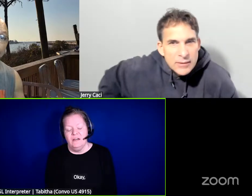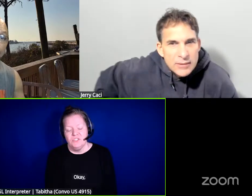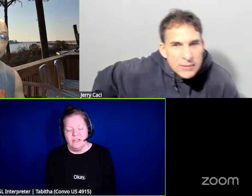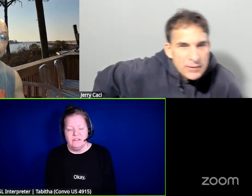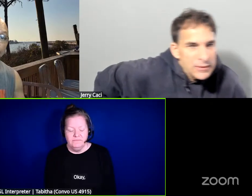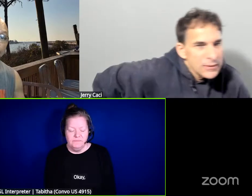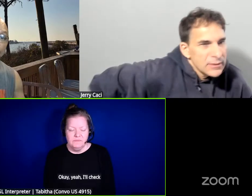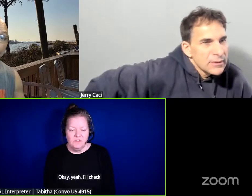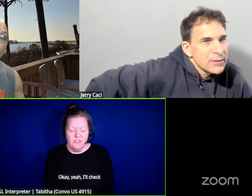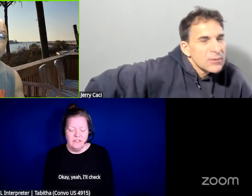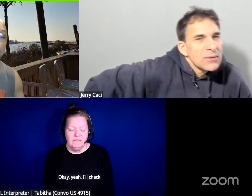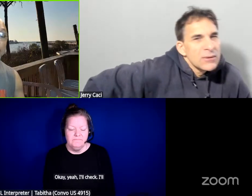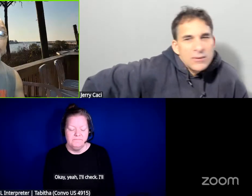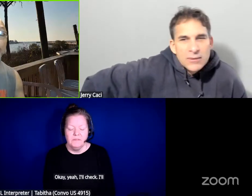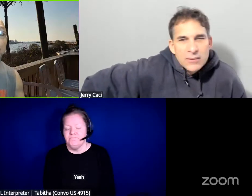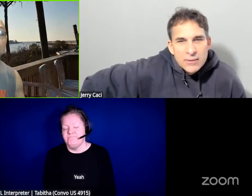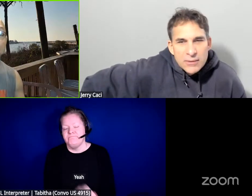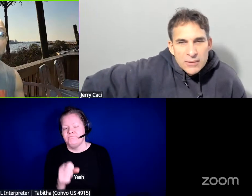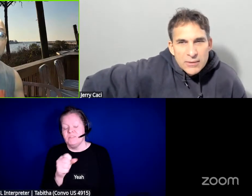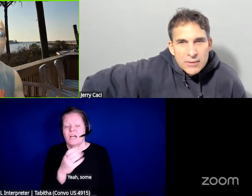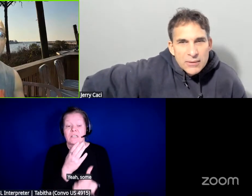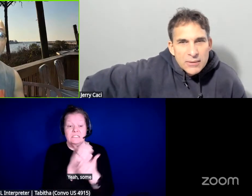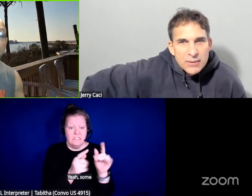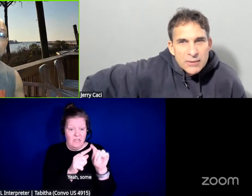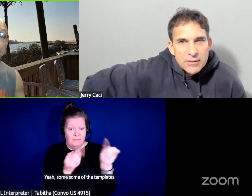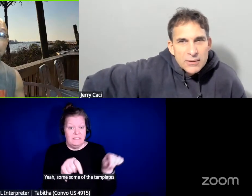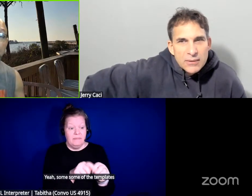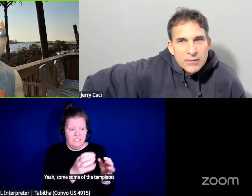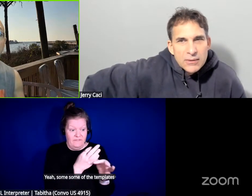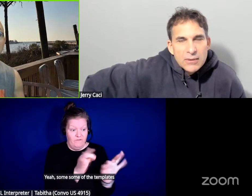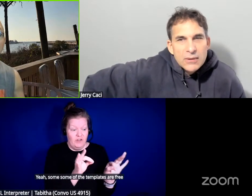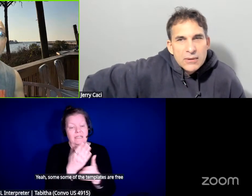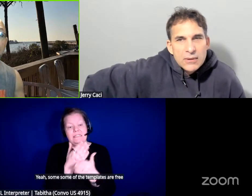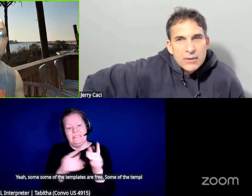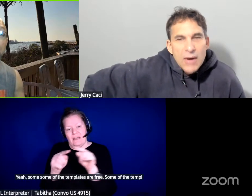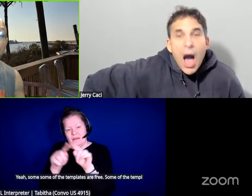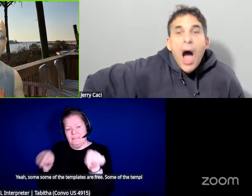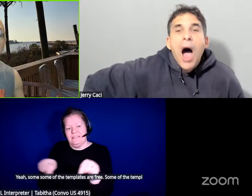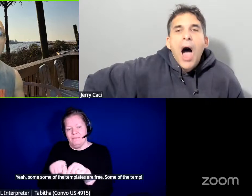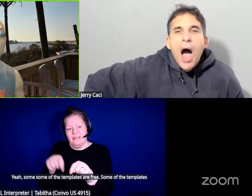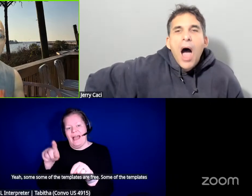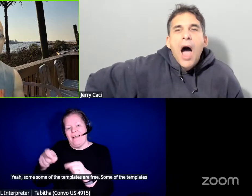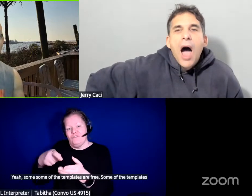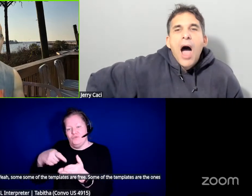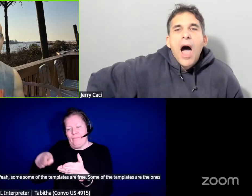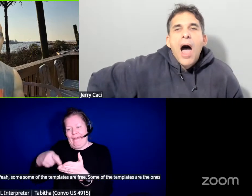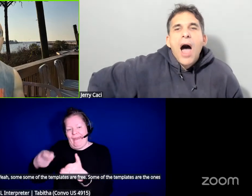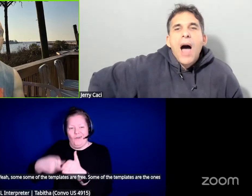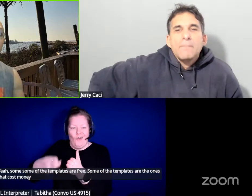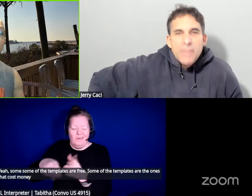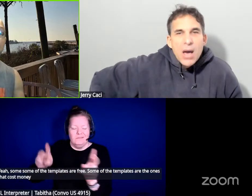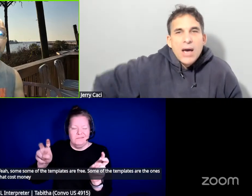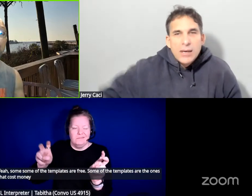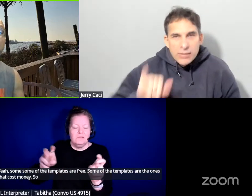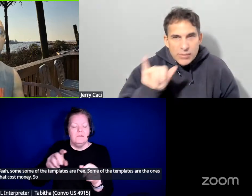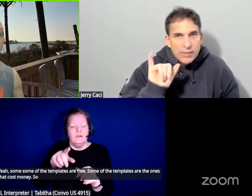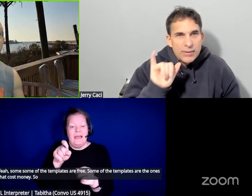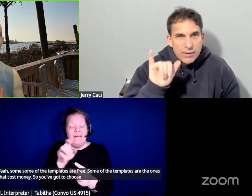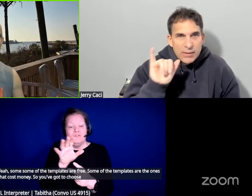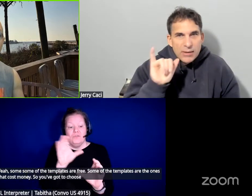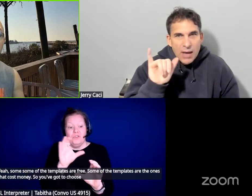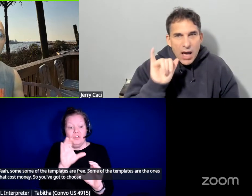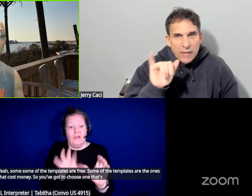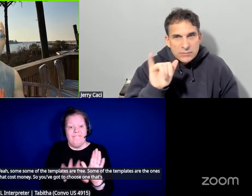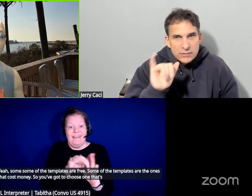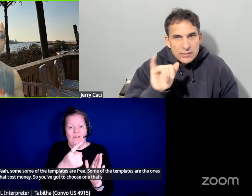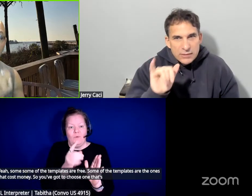Okay, yeah, I'll check. I'll Yeah. check. Some of the templates are free. Some of the templates are the ones that cost money. So you've got to choose one that's